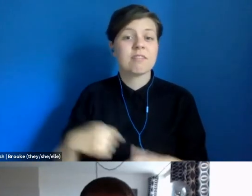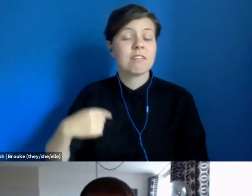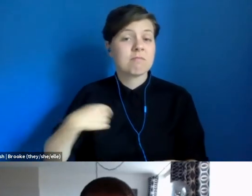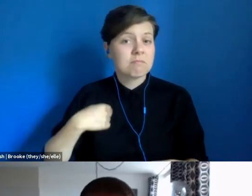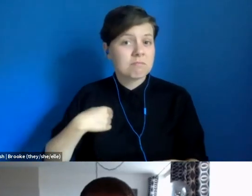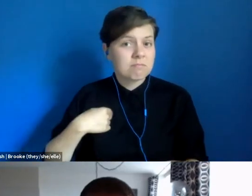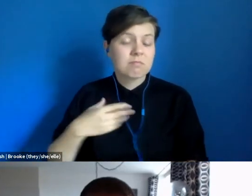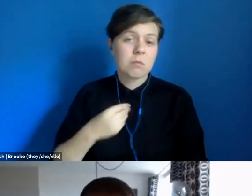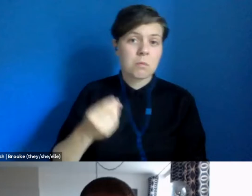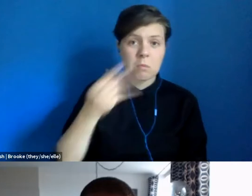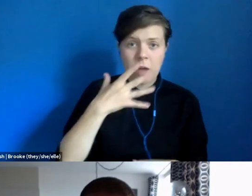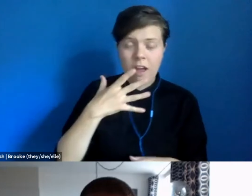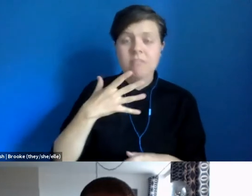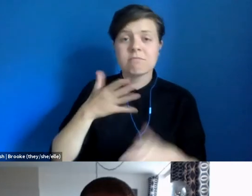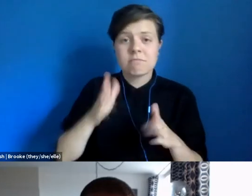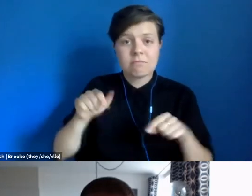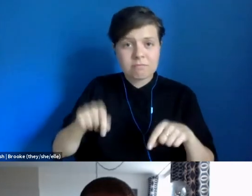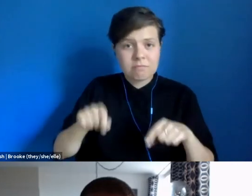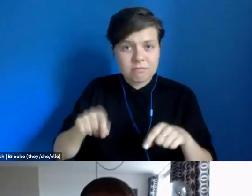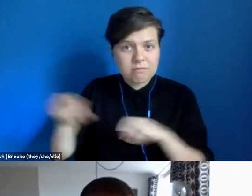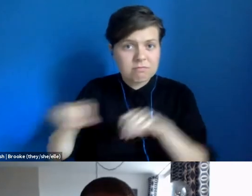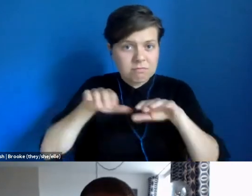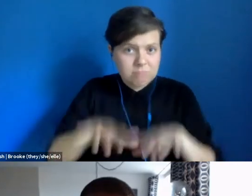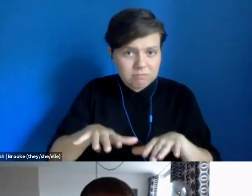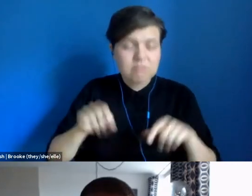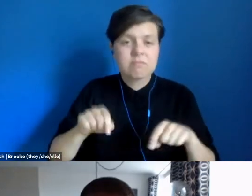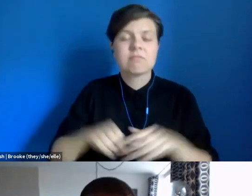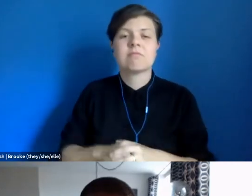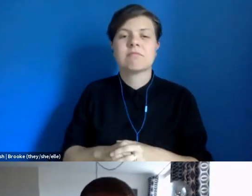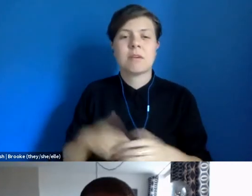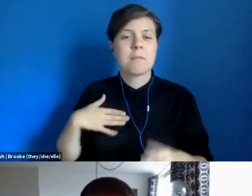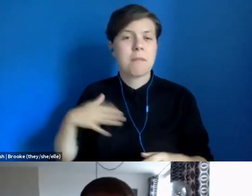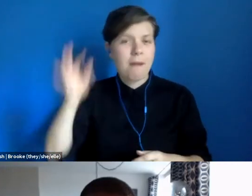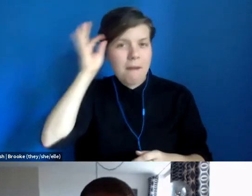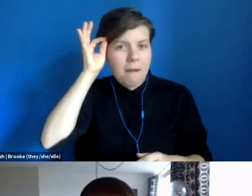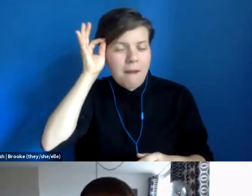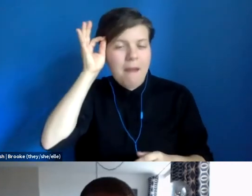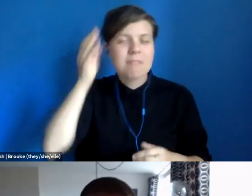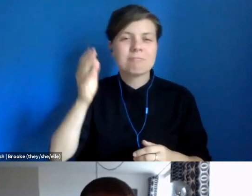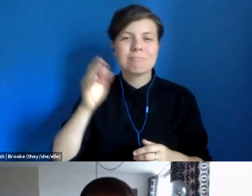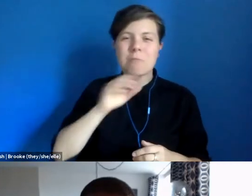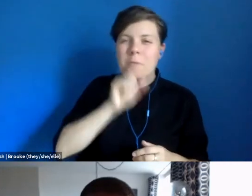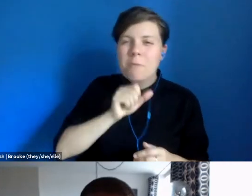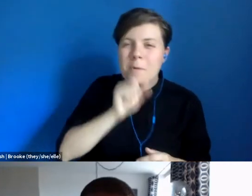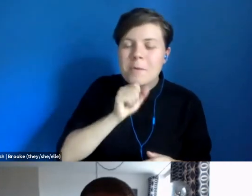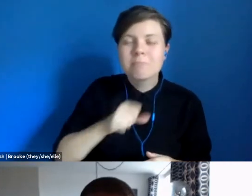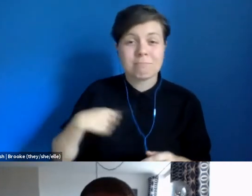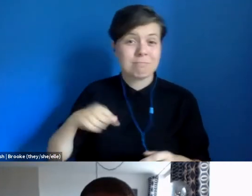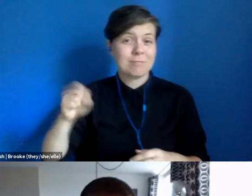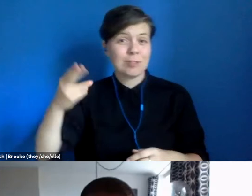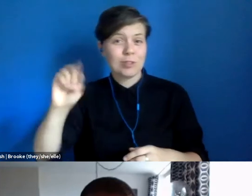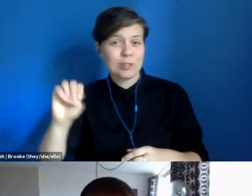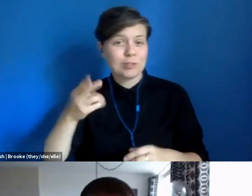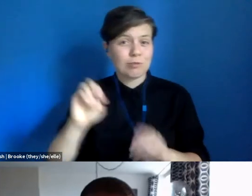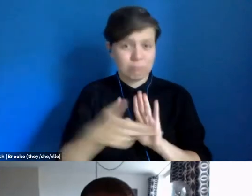settler, and I have a kind of orange hue hair tone right now. I'm wearing a